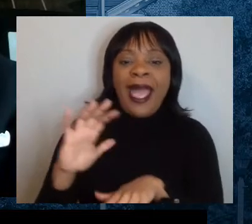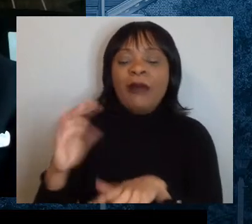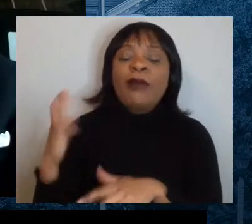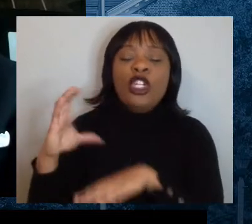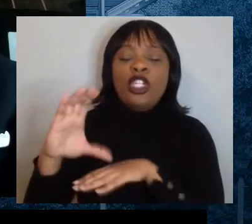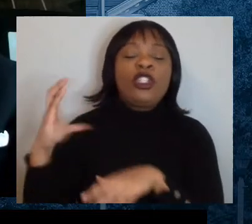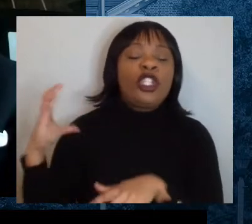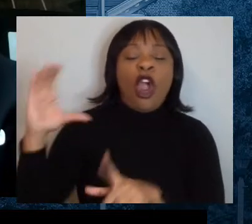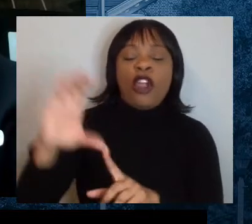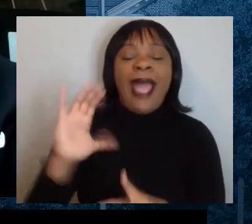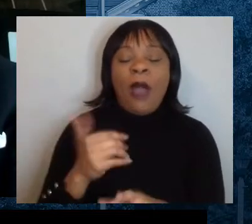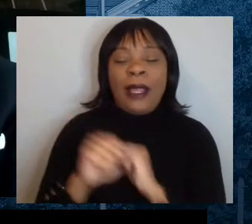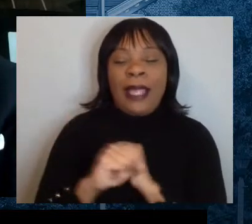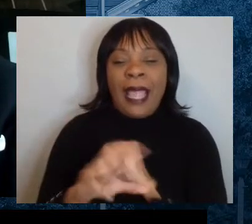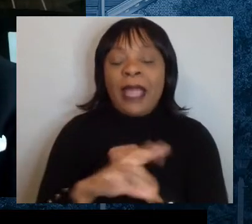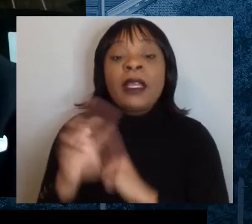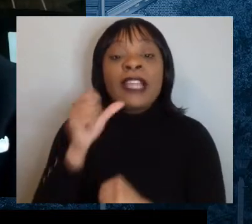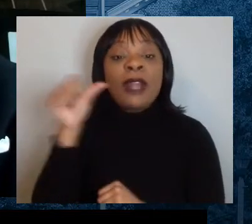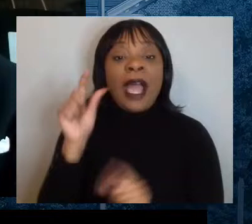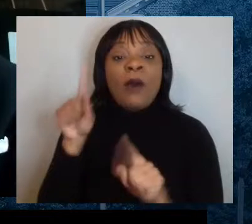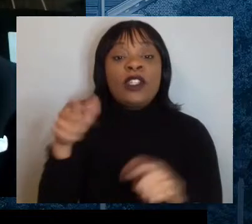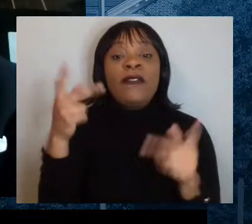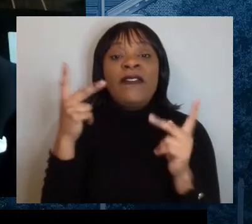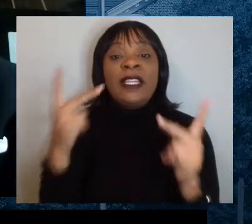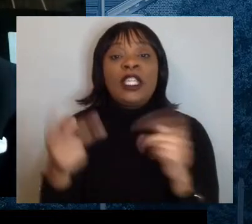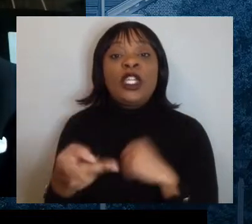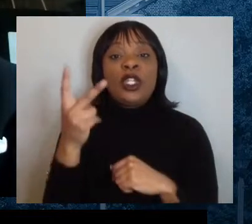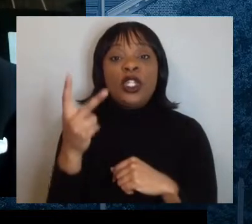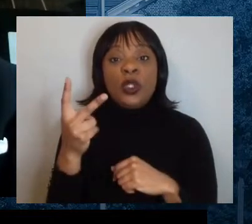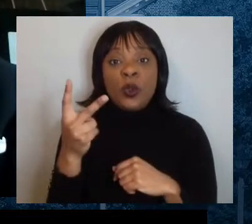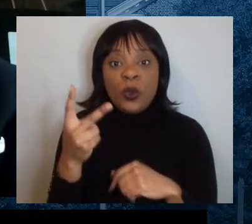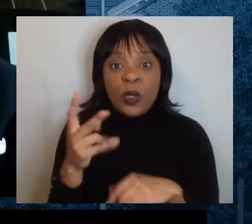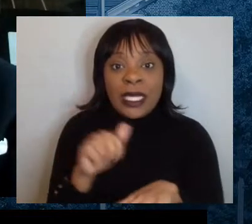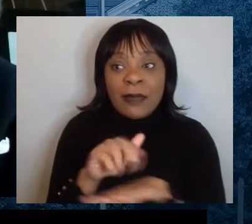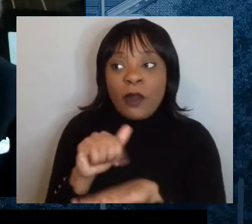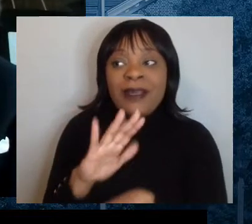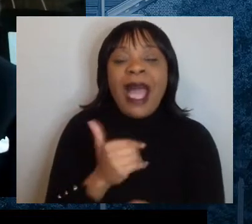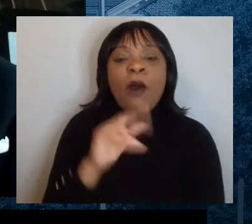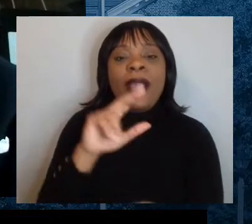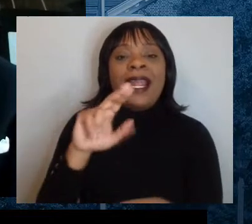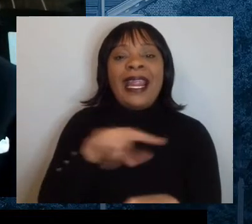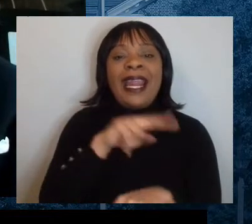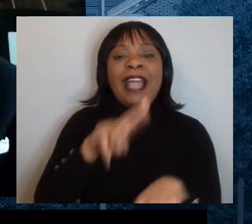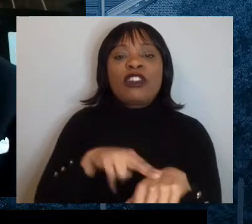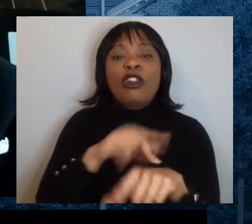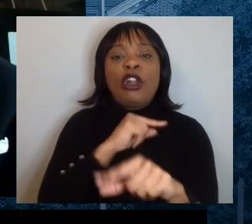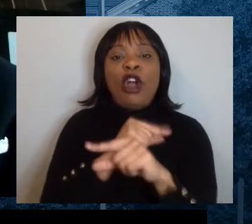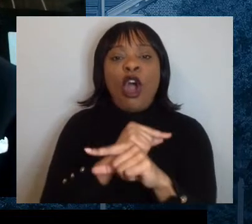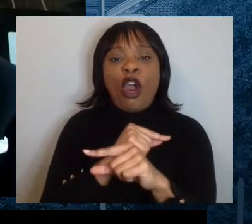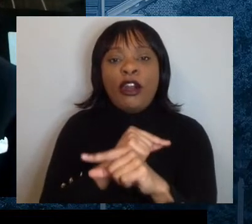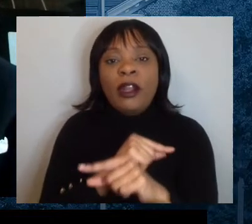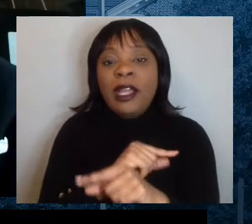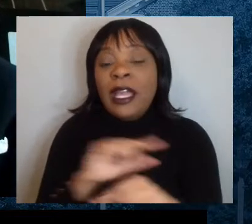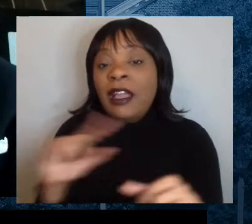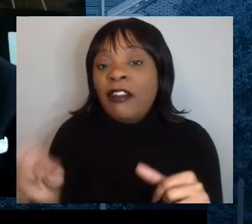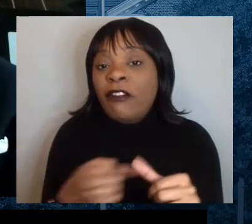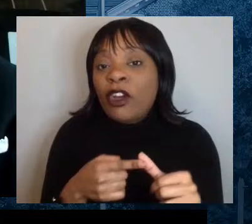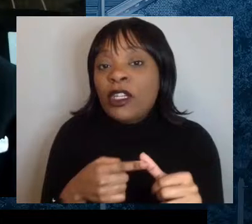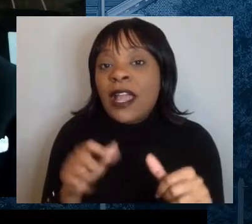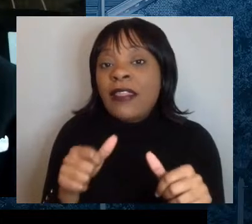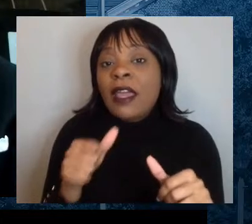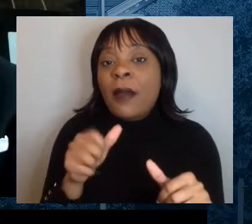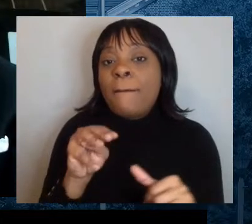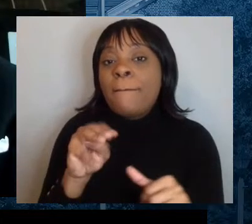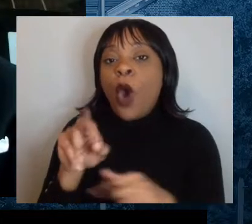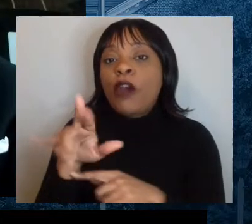to visit 2 deployments of our National Guards. First at Moore's Children's Hospital outside of